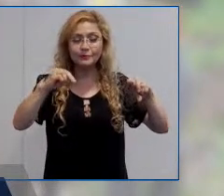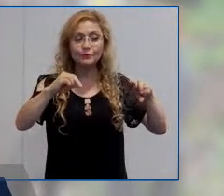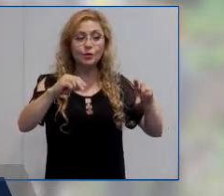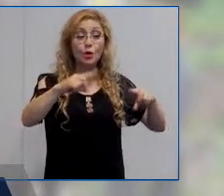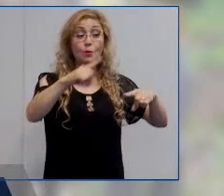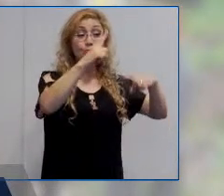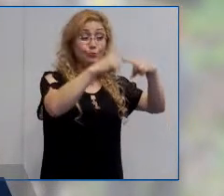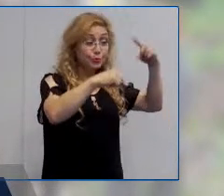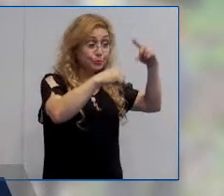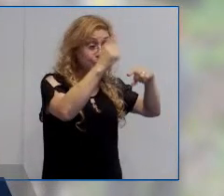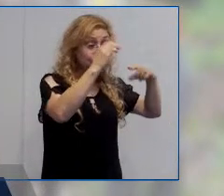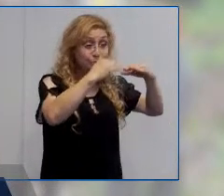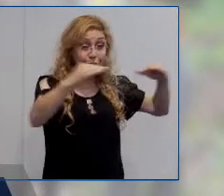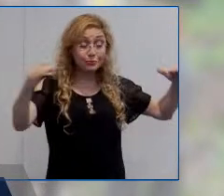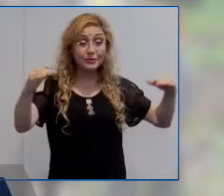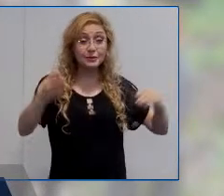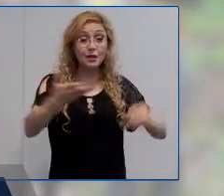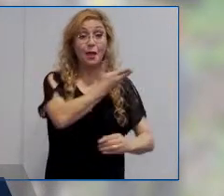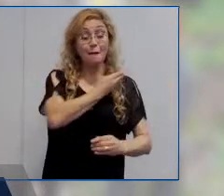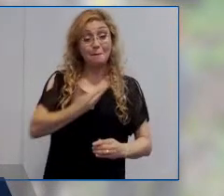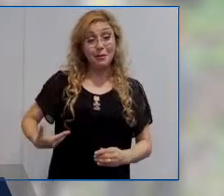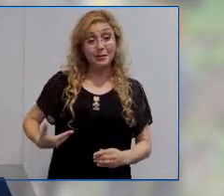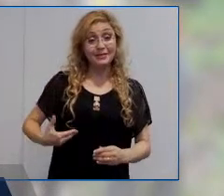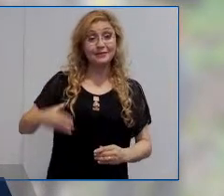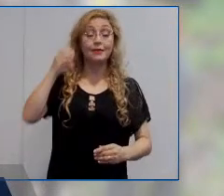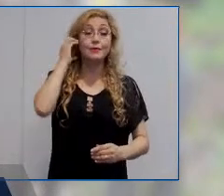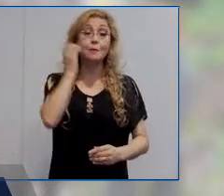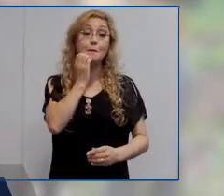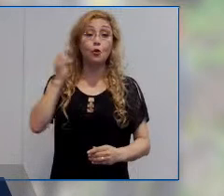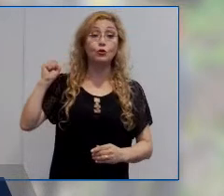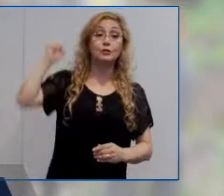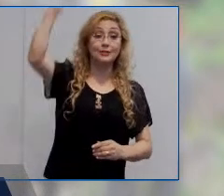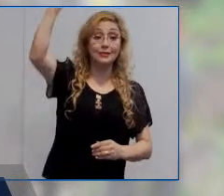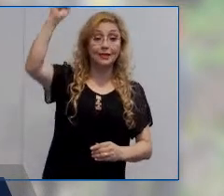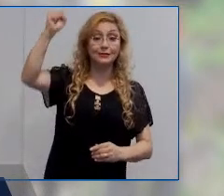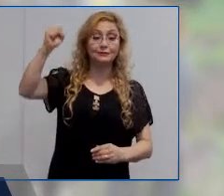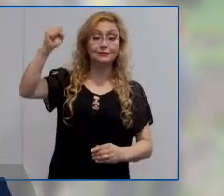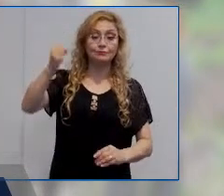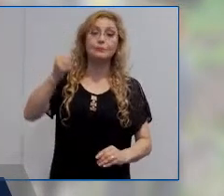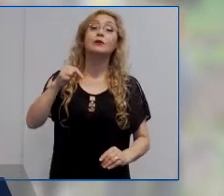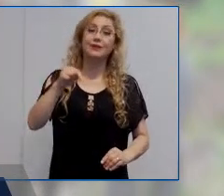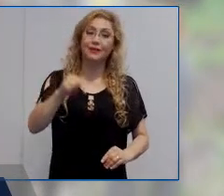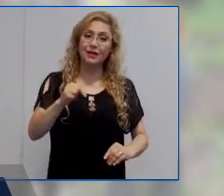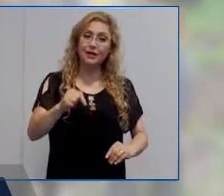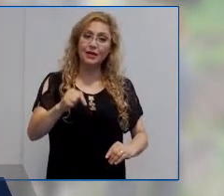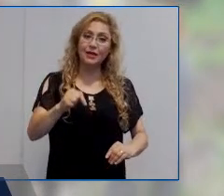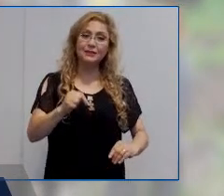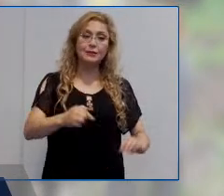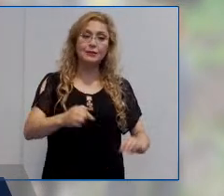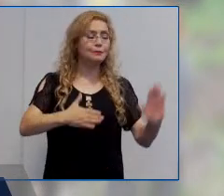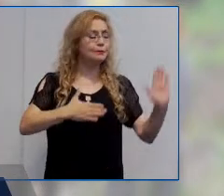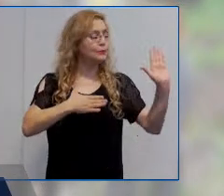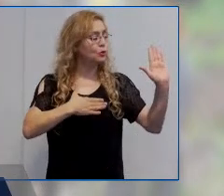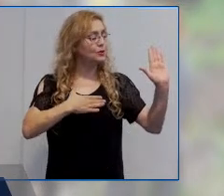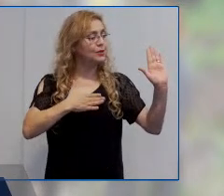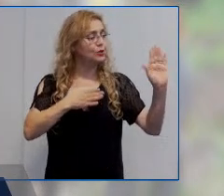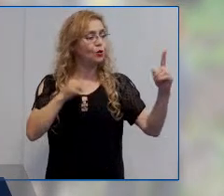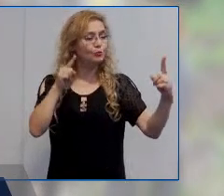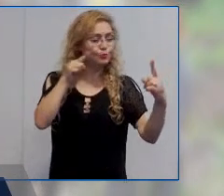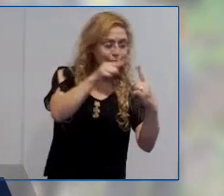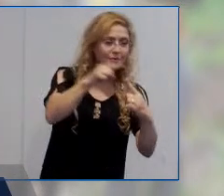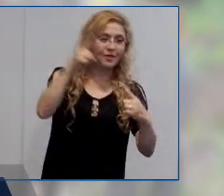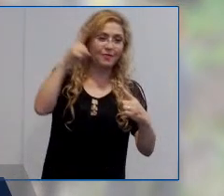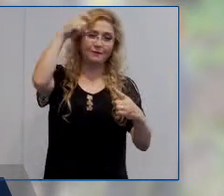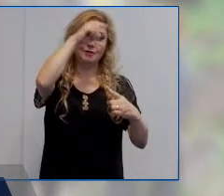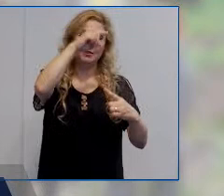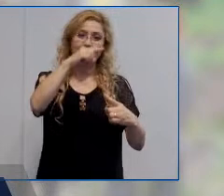by research in the field. This government, President Borges' government, has committed to a very difficult